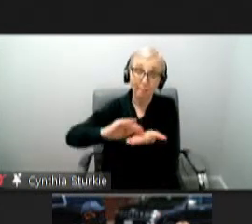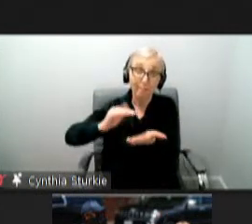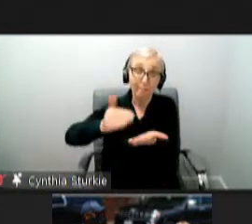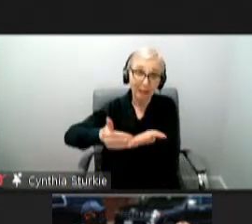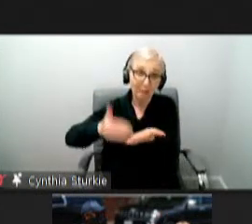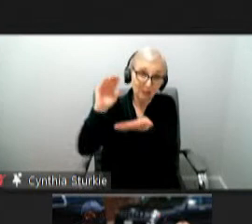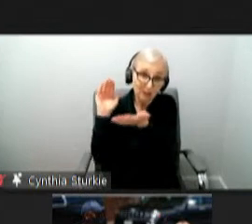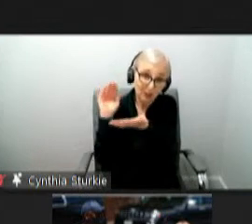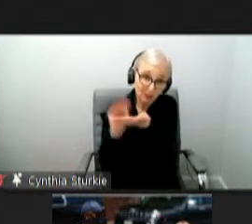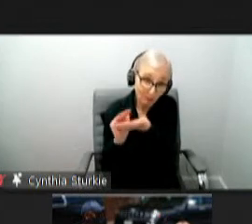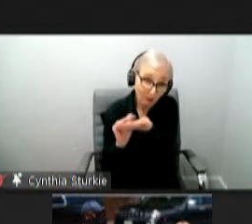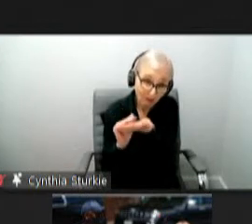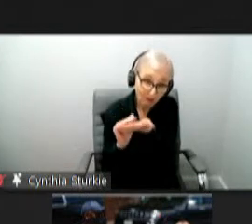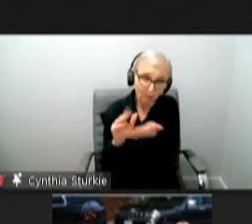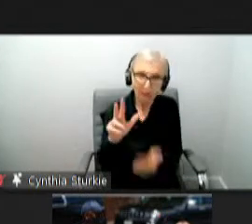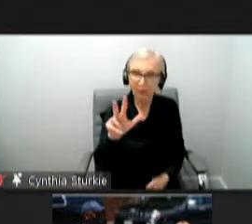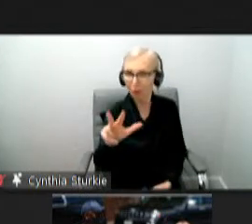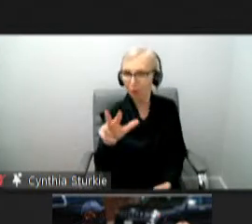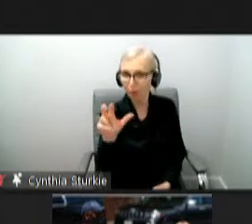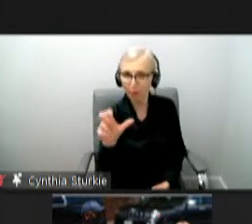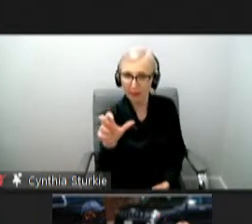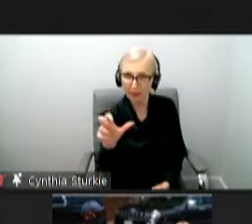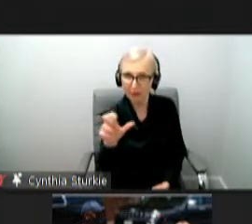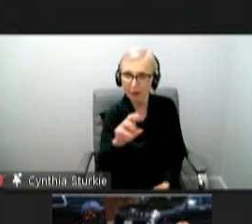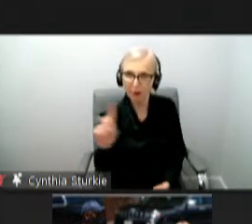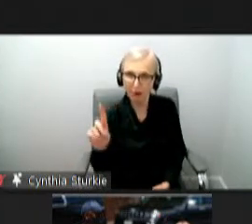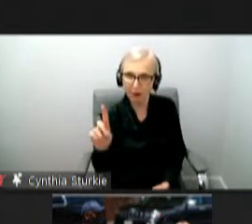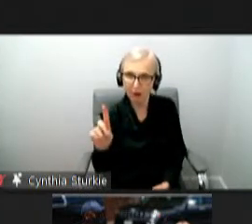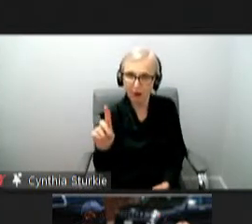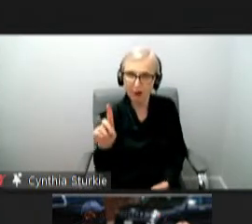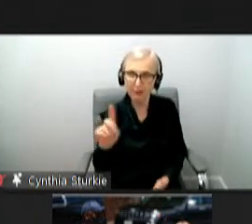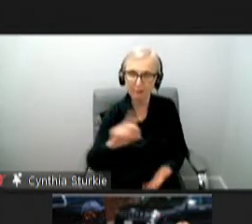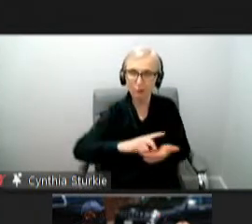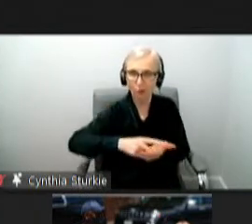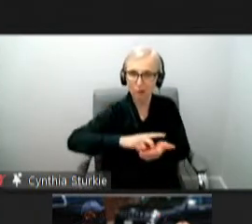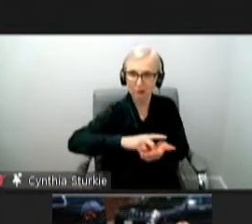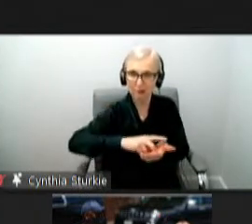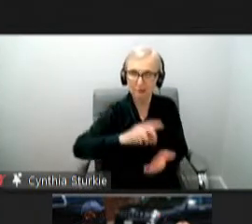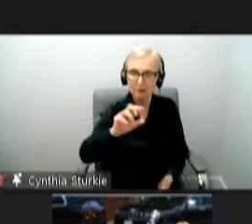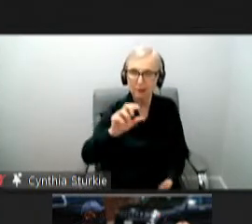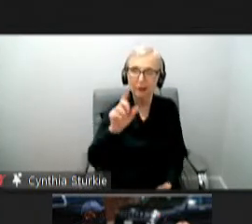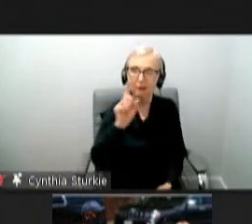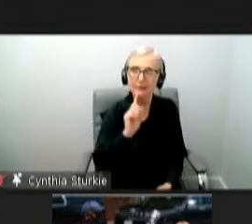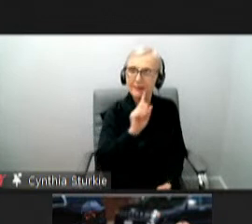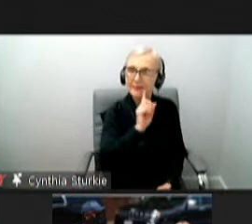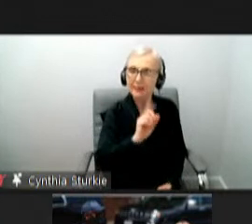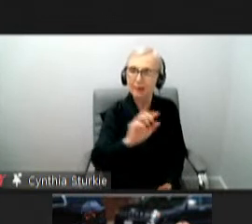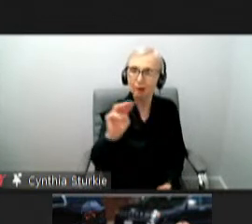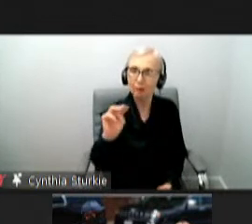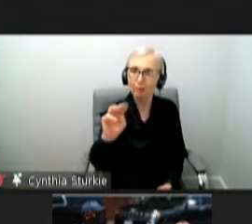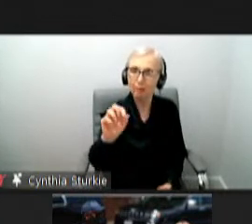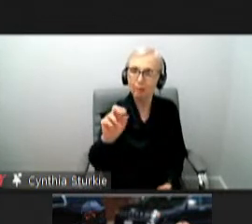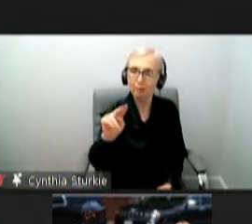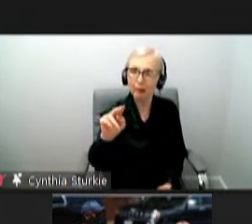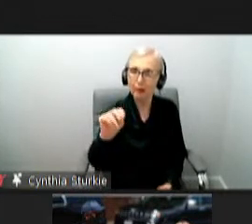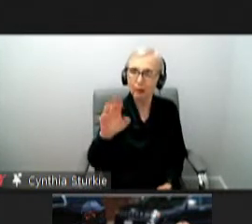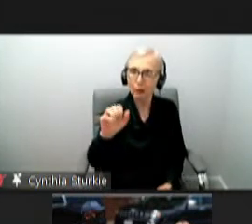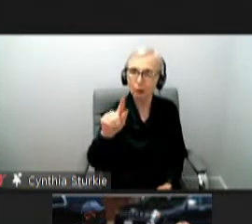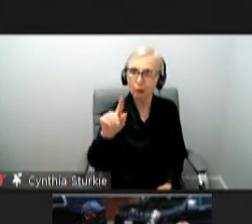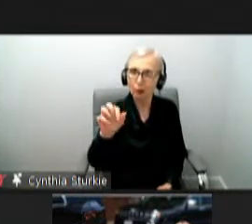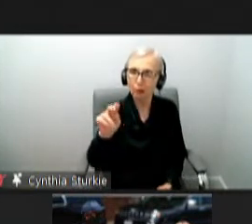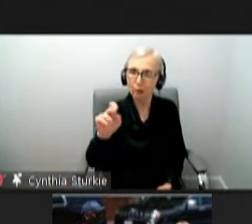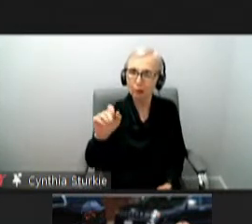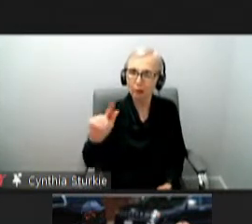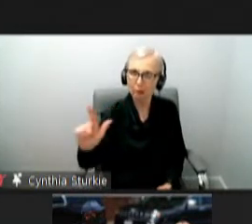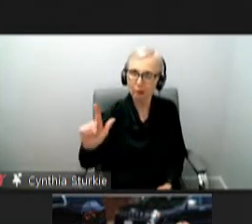received 300 odd doses of the single monoclonal that works right now for the entire state per week. We're